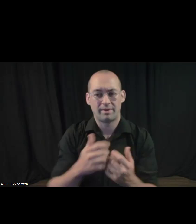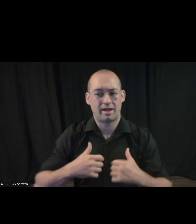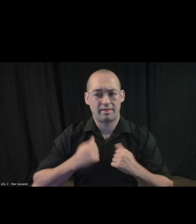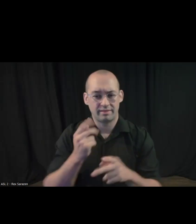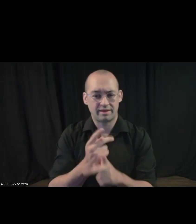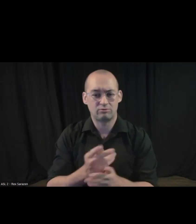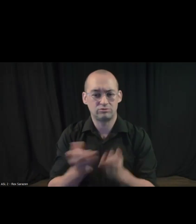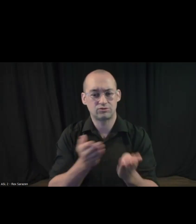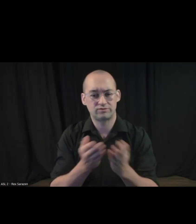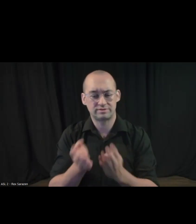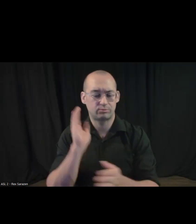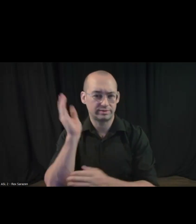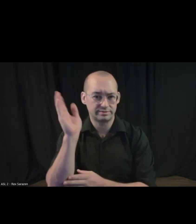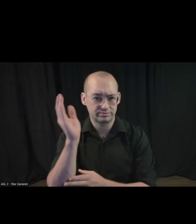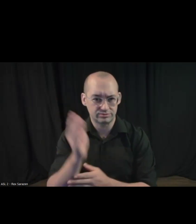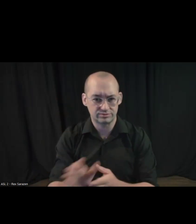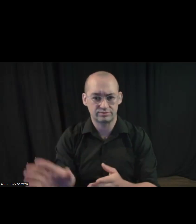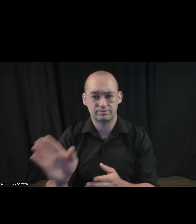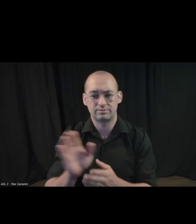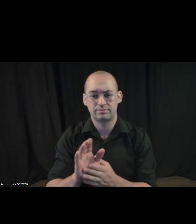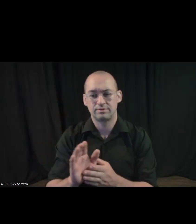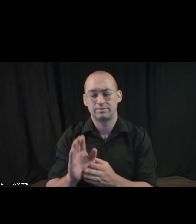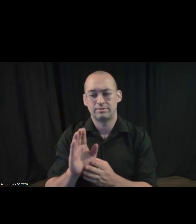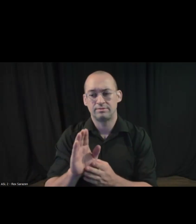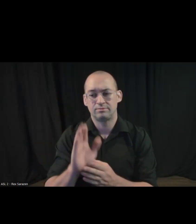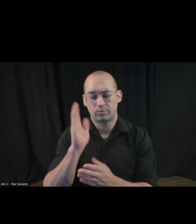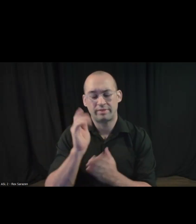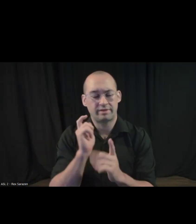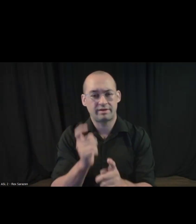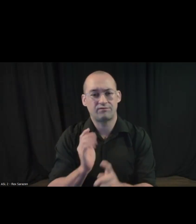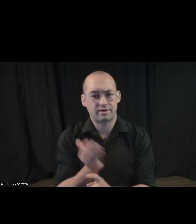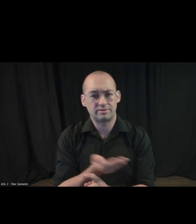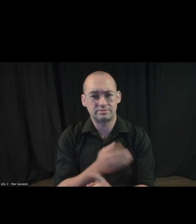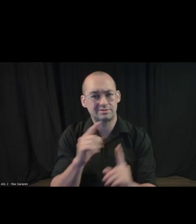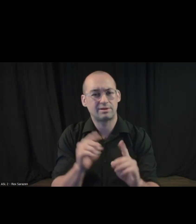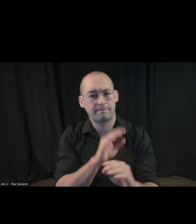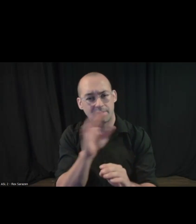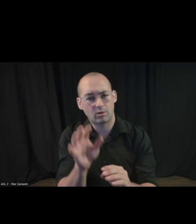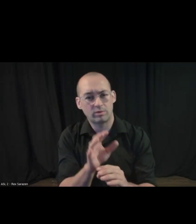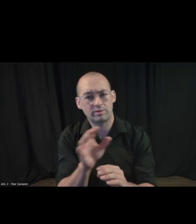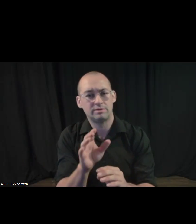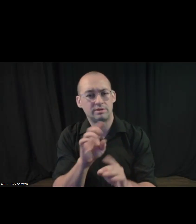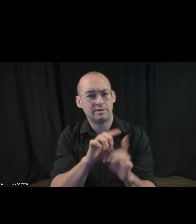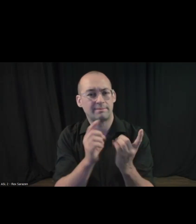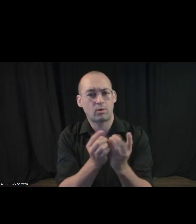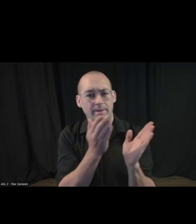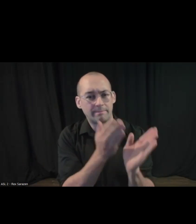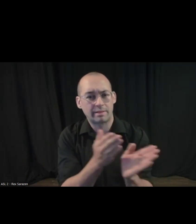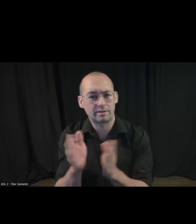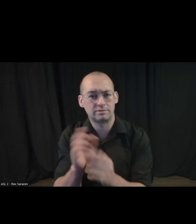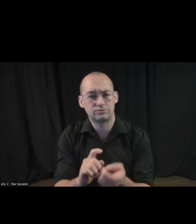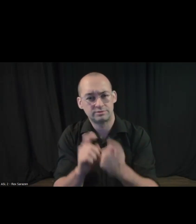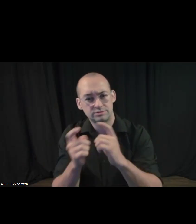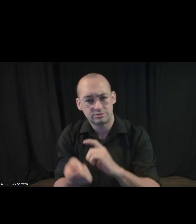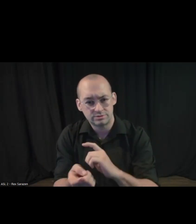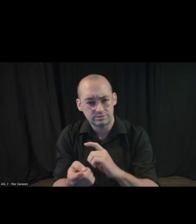Services presentation that I believe Joseph Billingsley will be giving us about the department's plans to transition 4